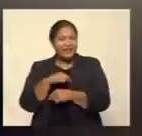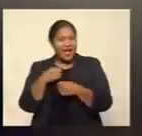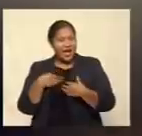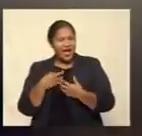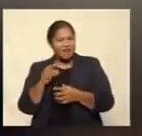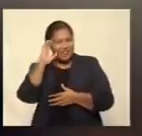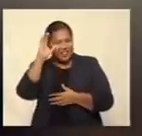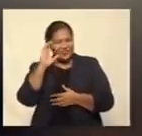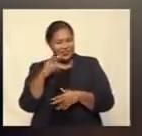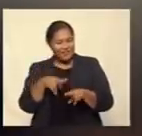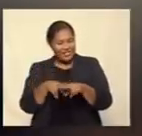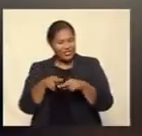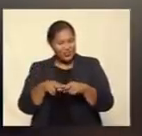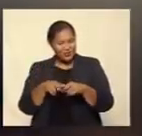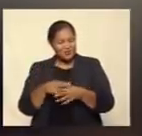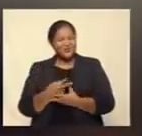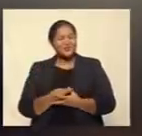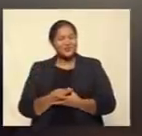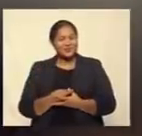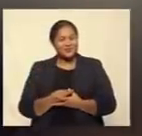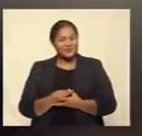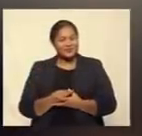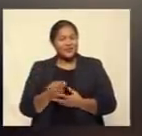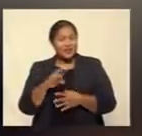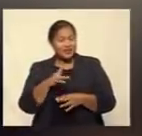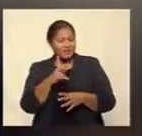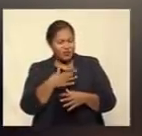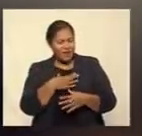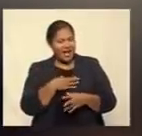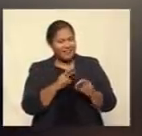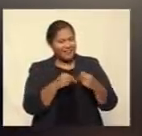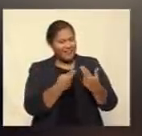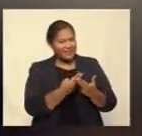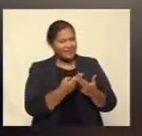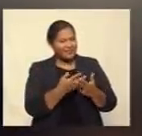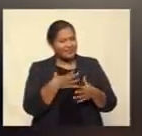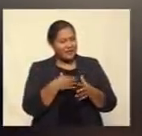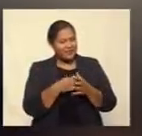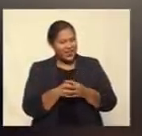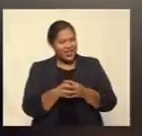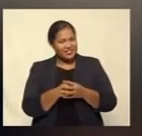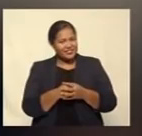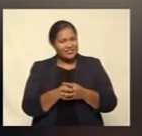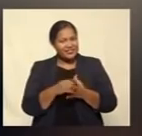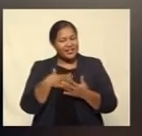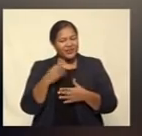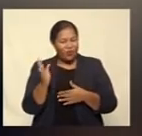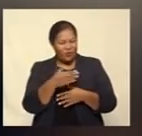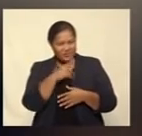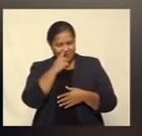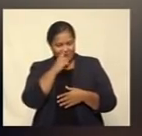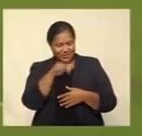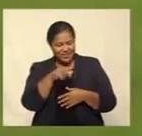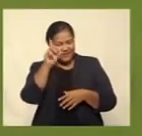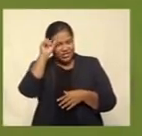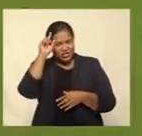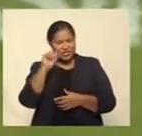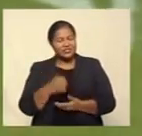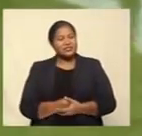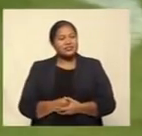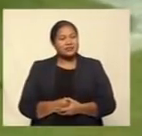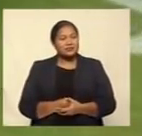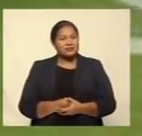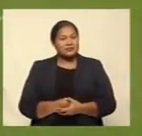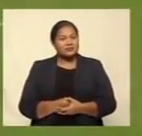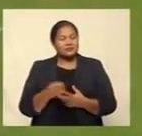country, our beloved nation, and for my family, for my friends and my loved ones and the people of Fiji. Former